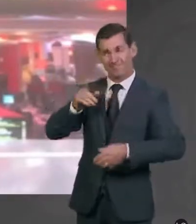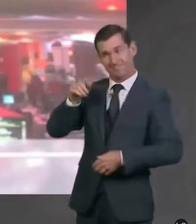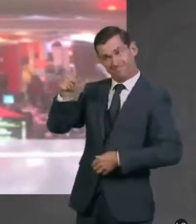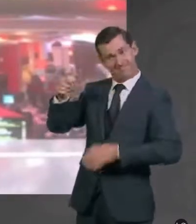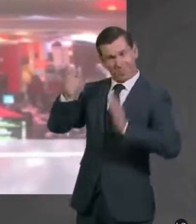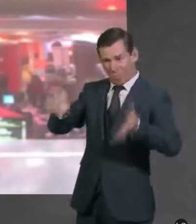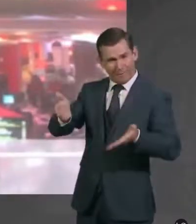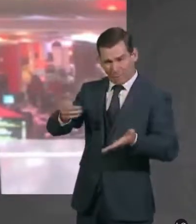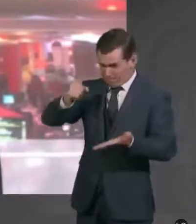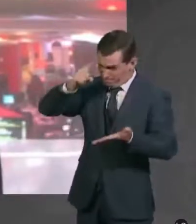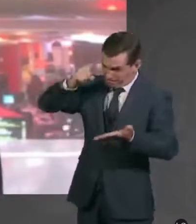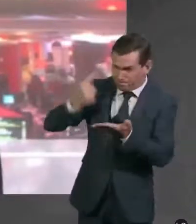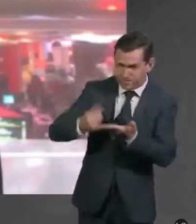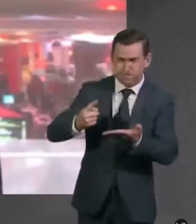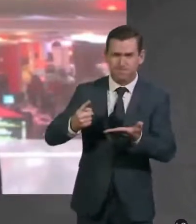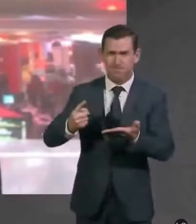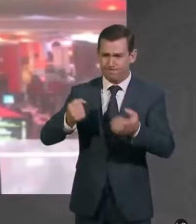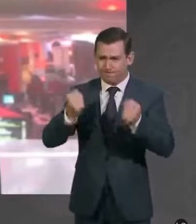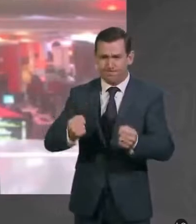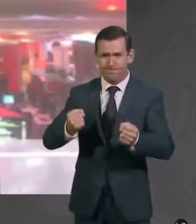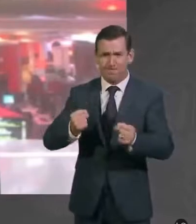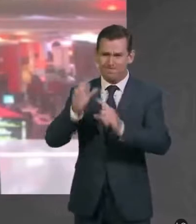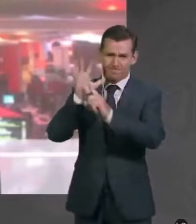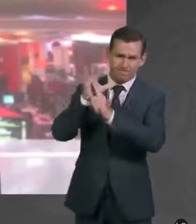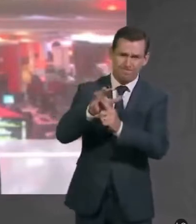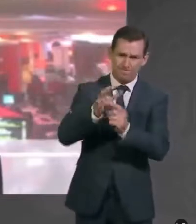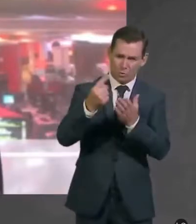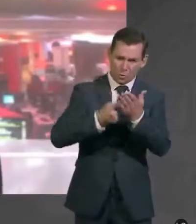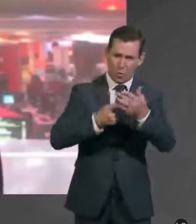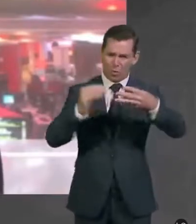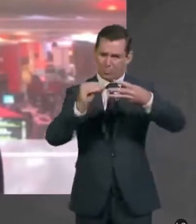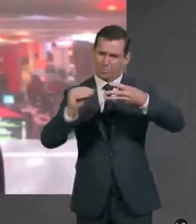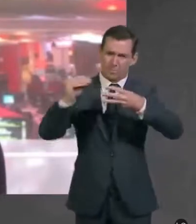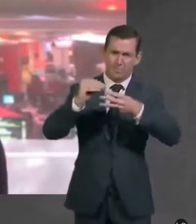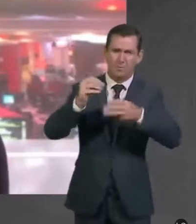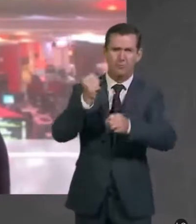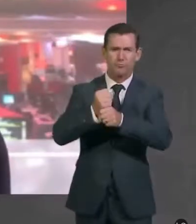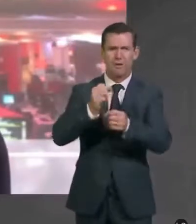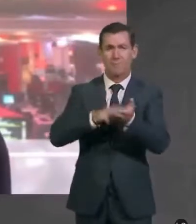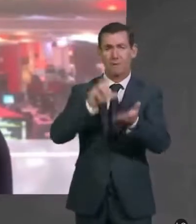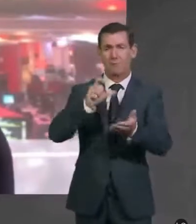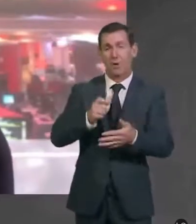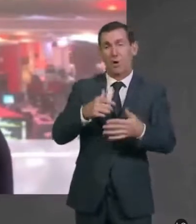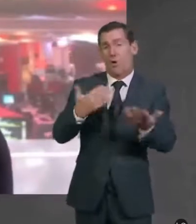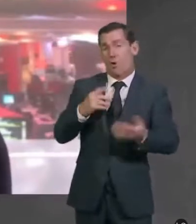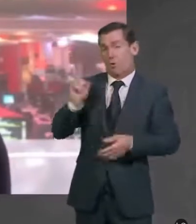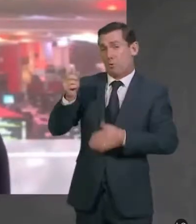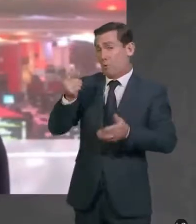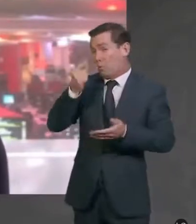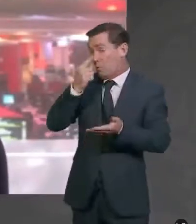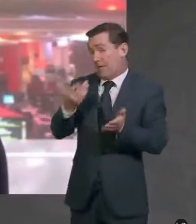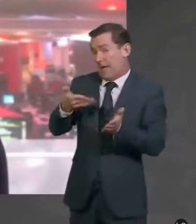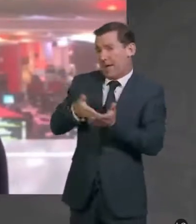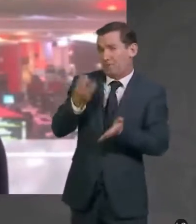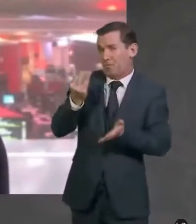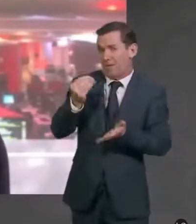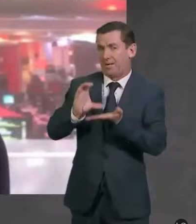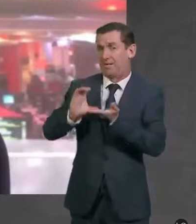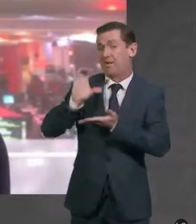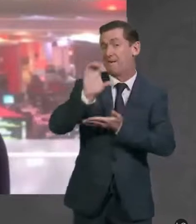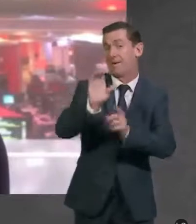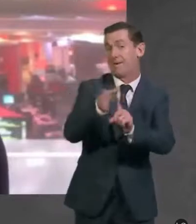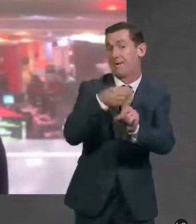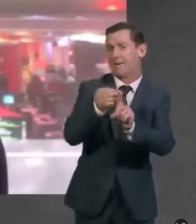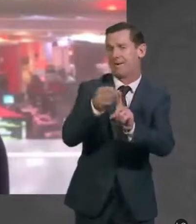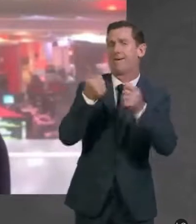Greater Manchester, or give them more money to persuade them? Which will it be and when? And to Sir Patrick